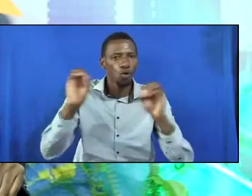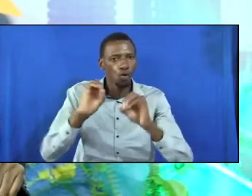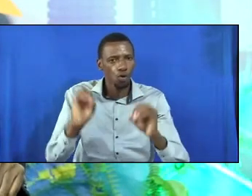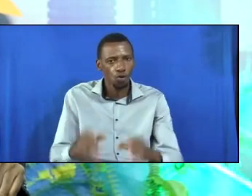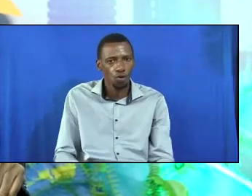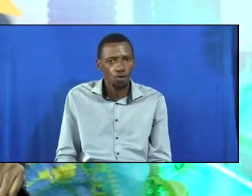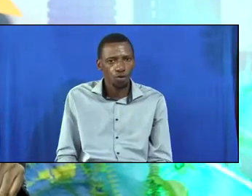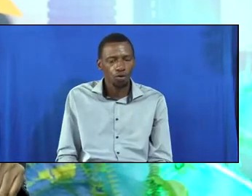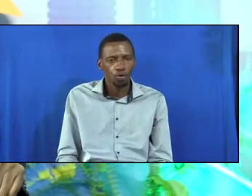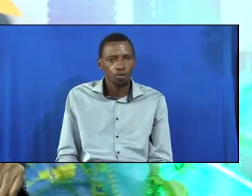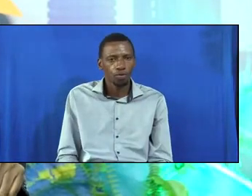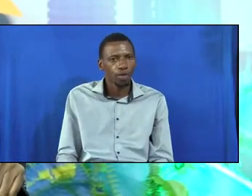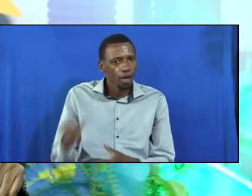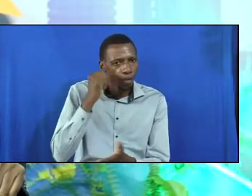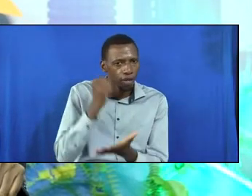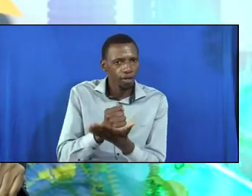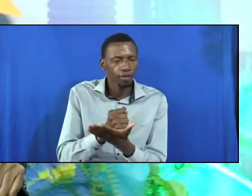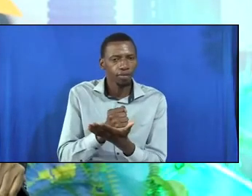wondered.